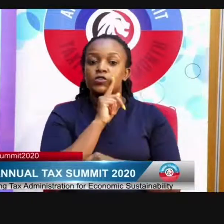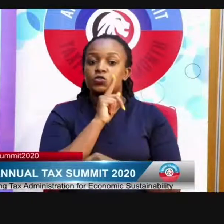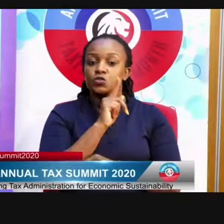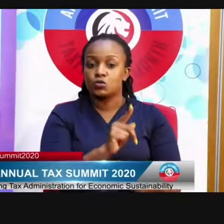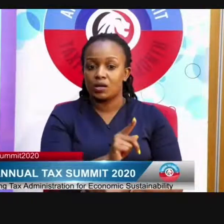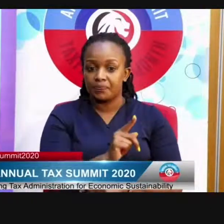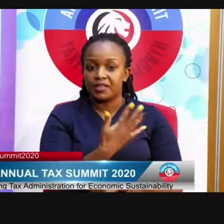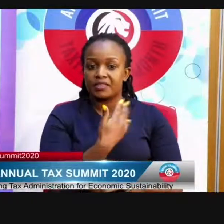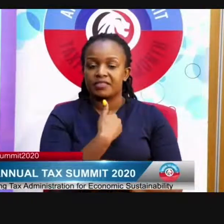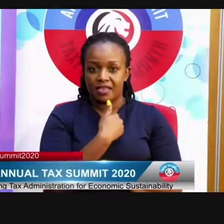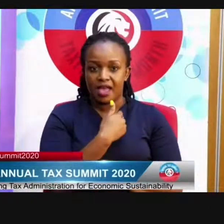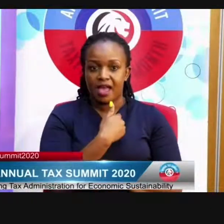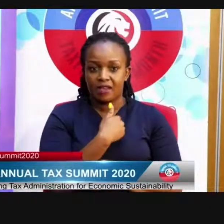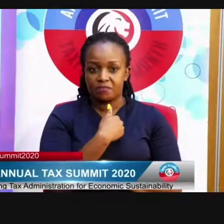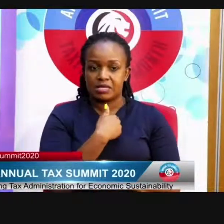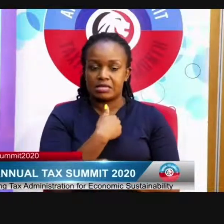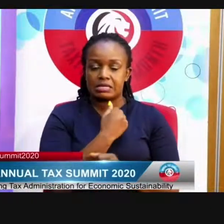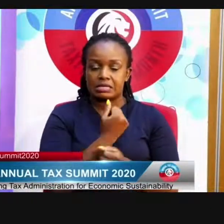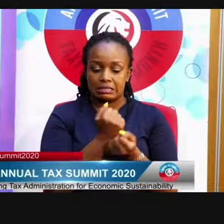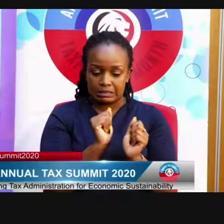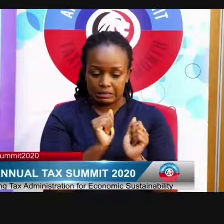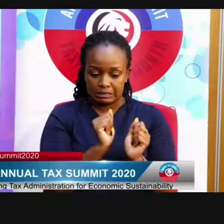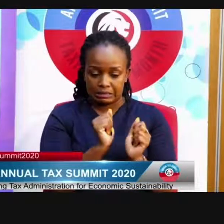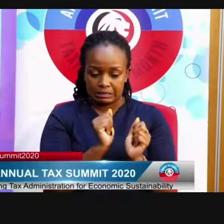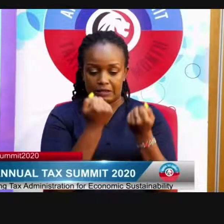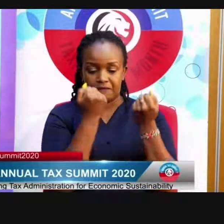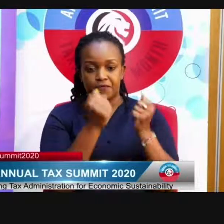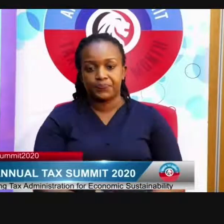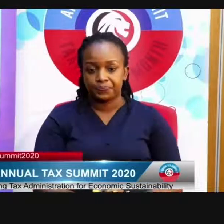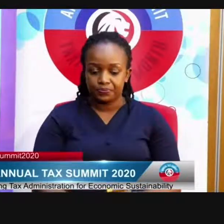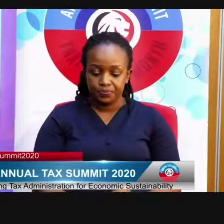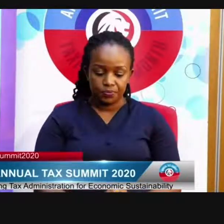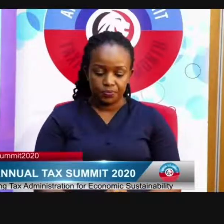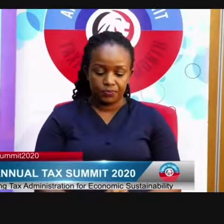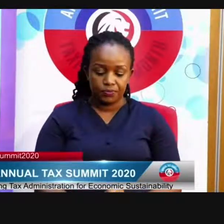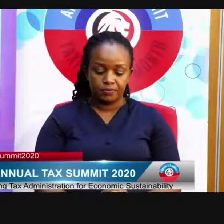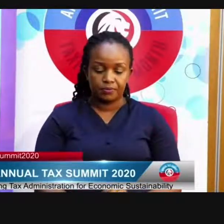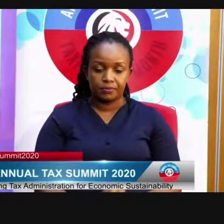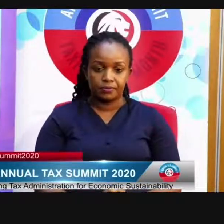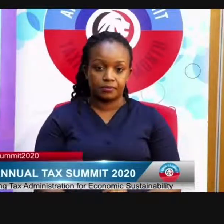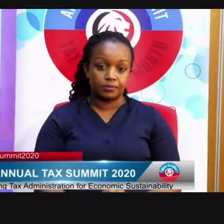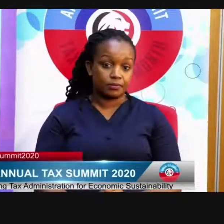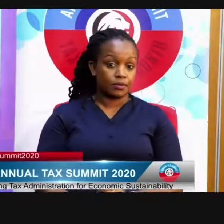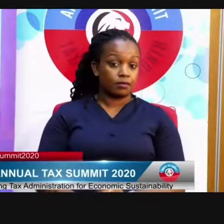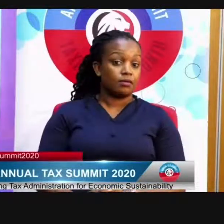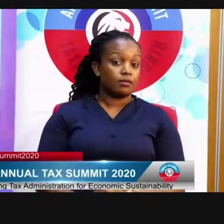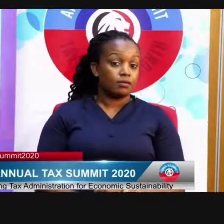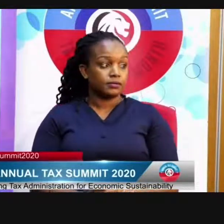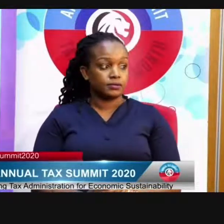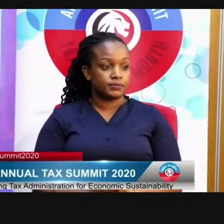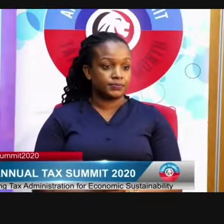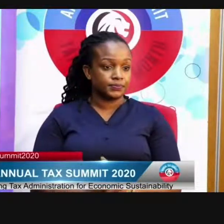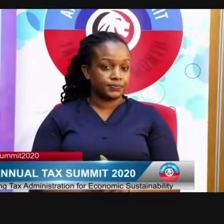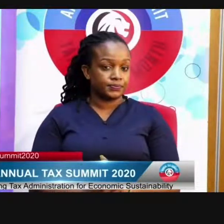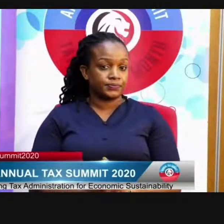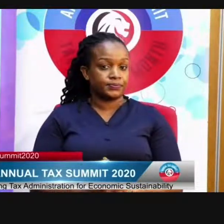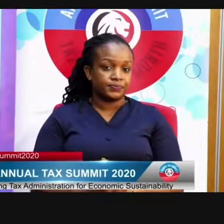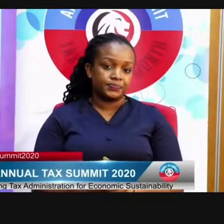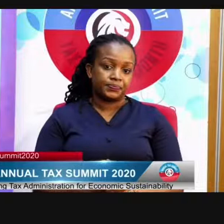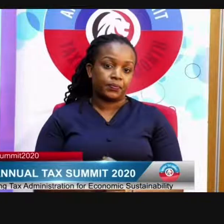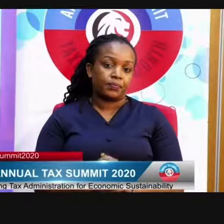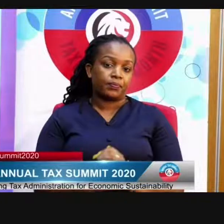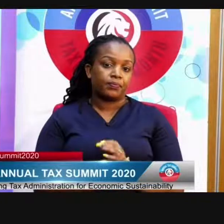make sure that they are safe. Let me turn to the impact of COVID on the